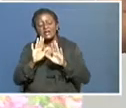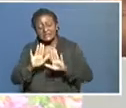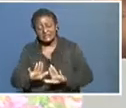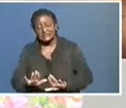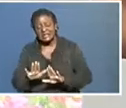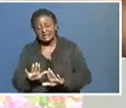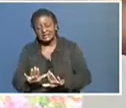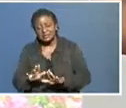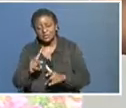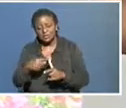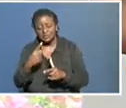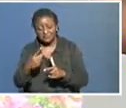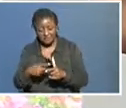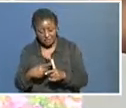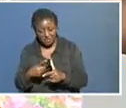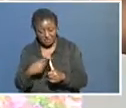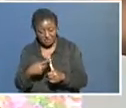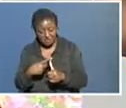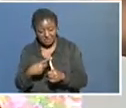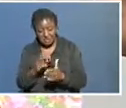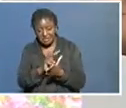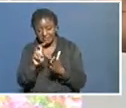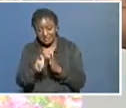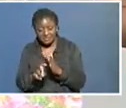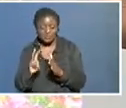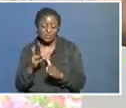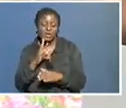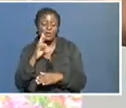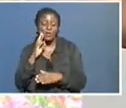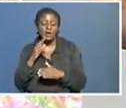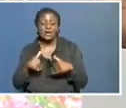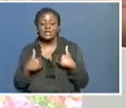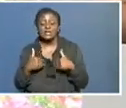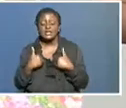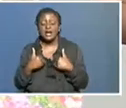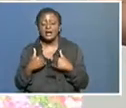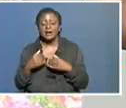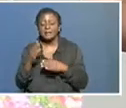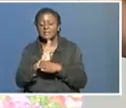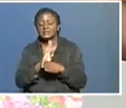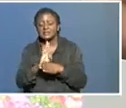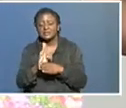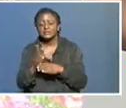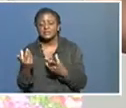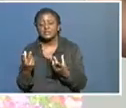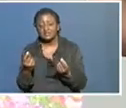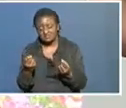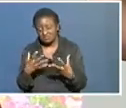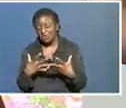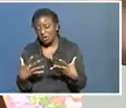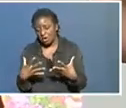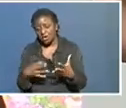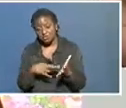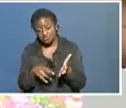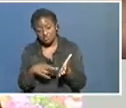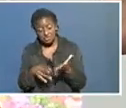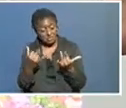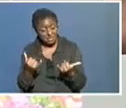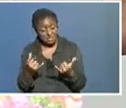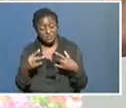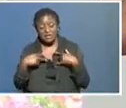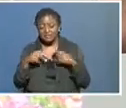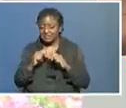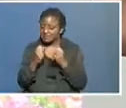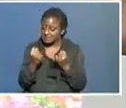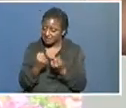initially invested in the Nassau market, we were a young business. Hadn't done as much research as we've done now. We don't have the team that we